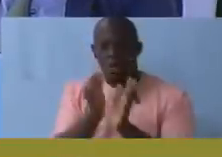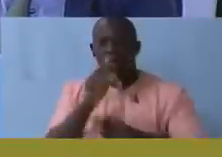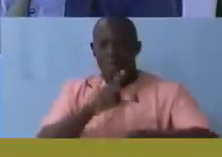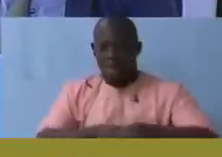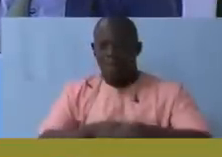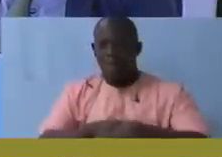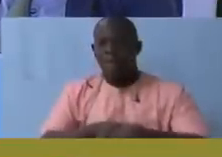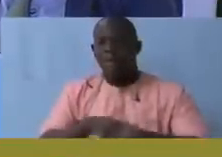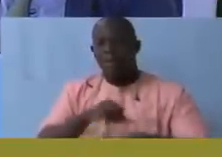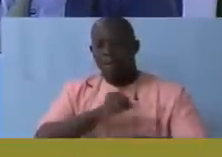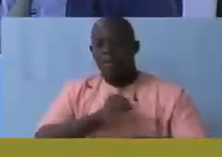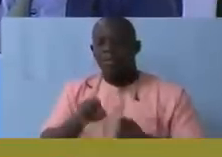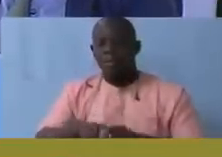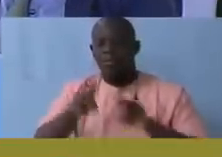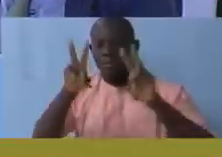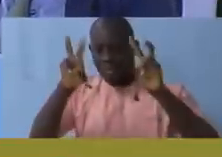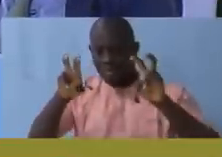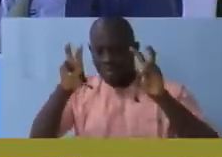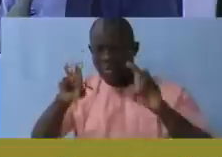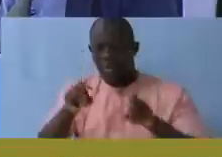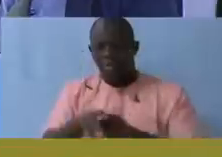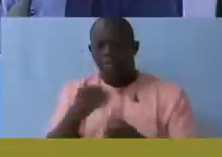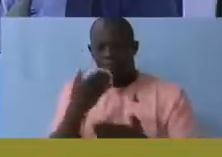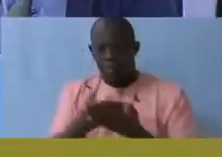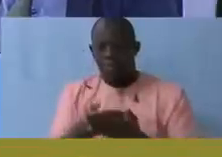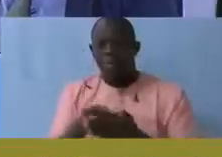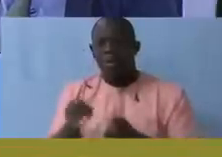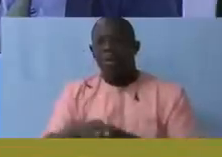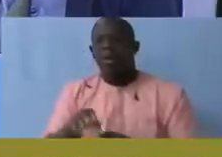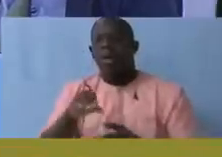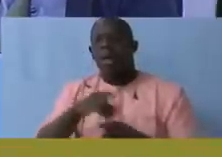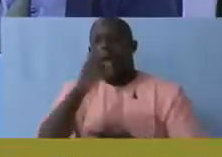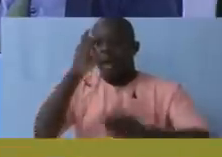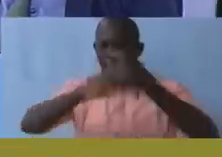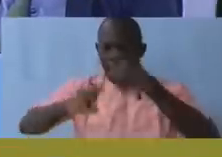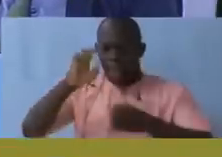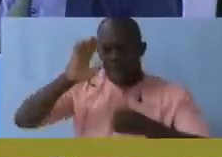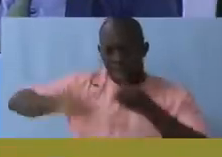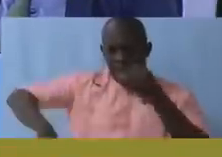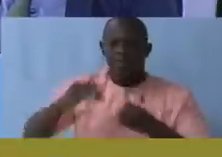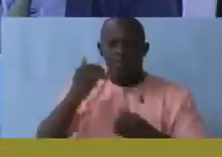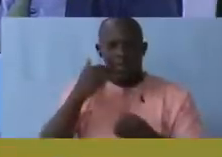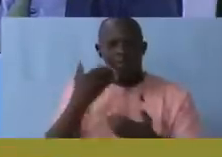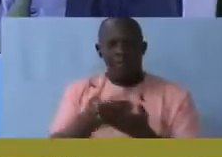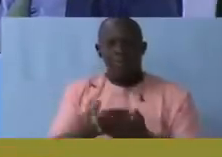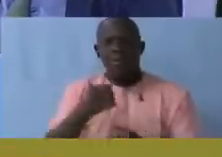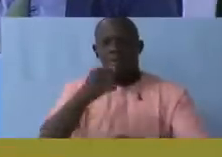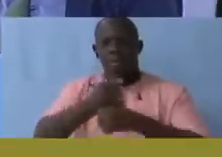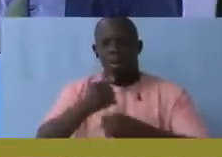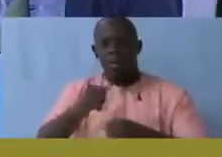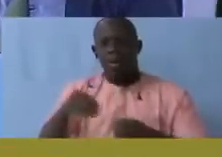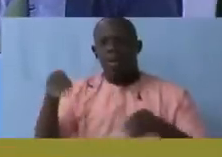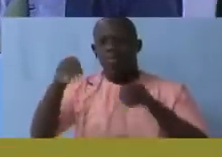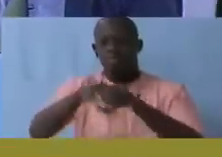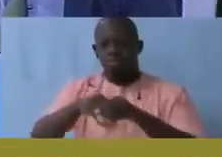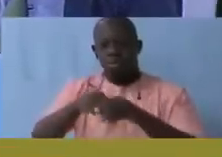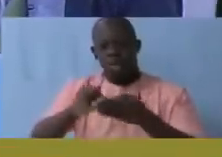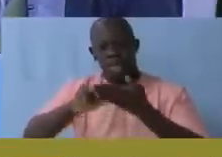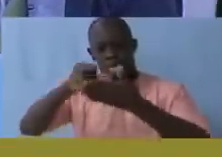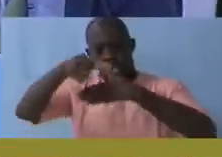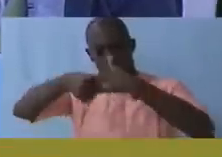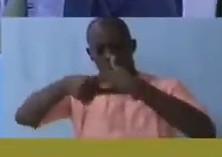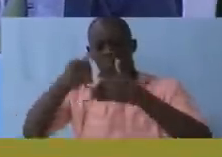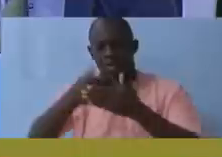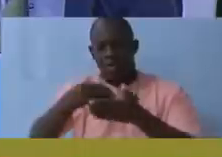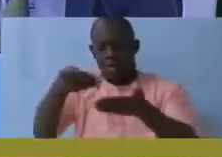sample. So at the end of the day, they stamped the sample and envelope and gave it to me. And